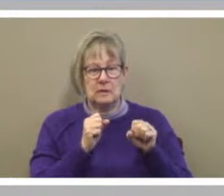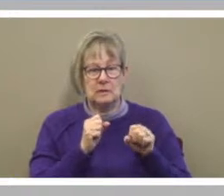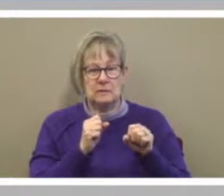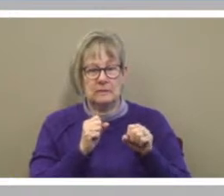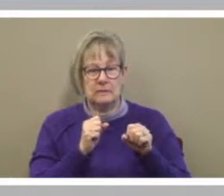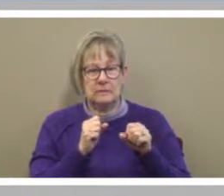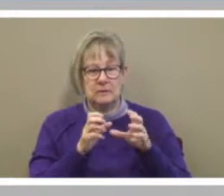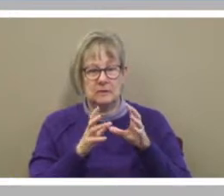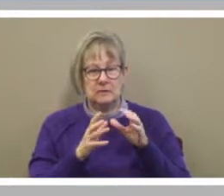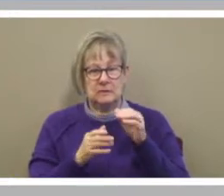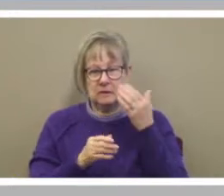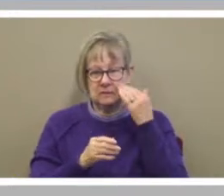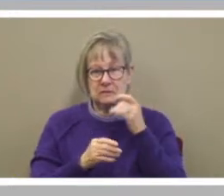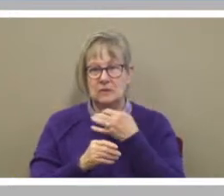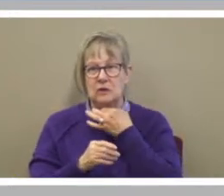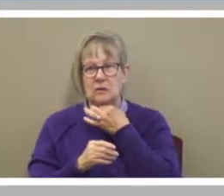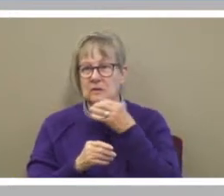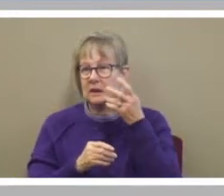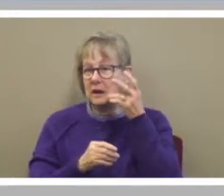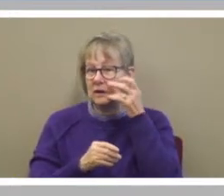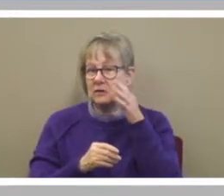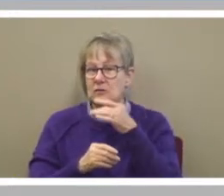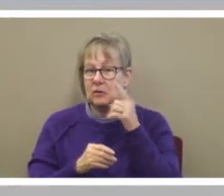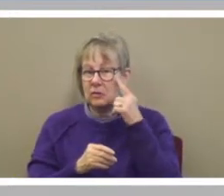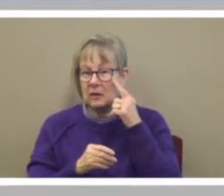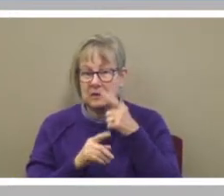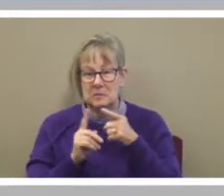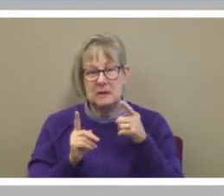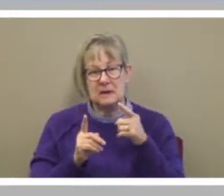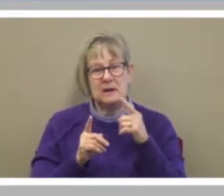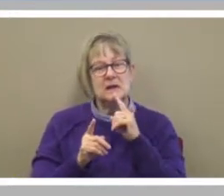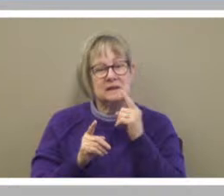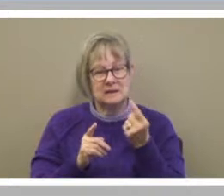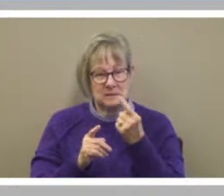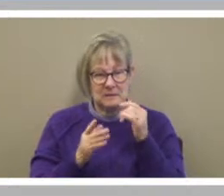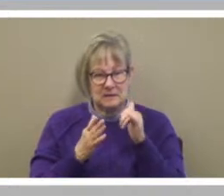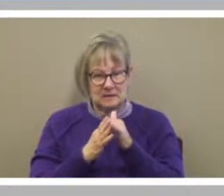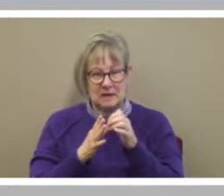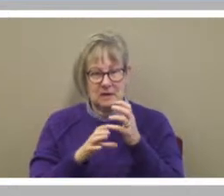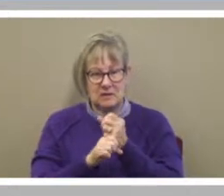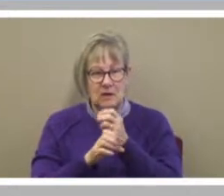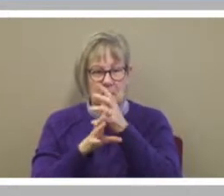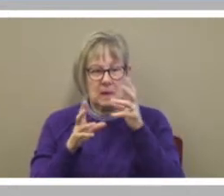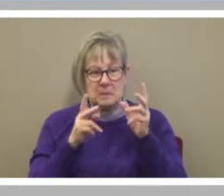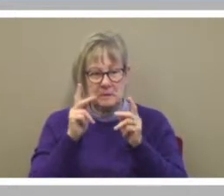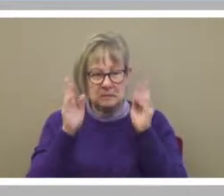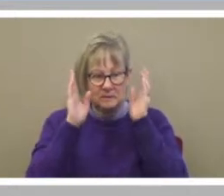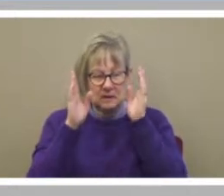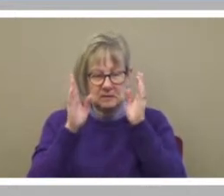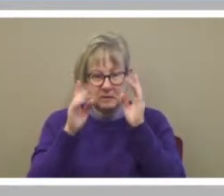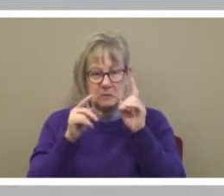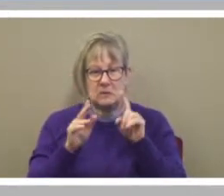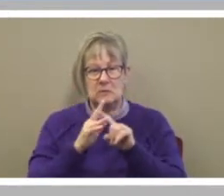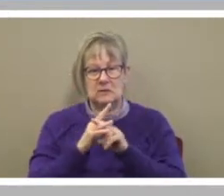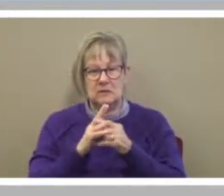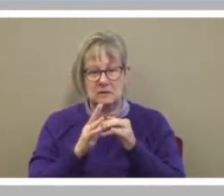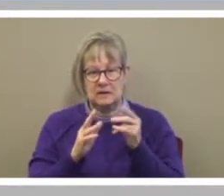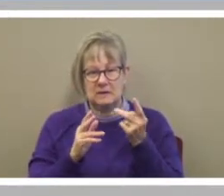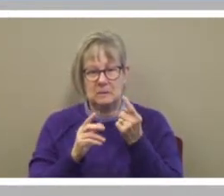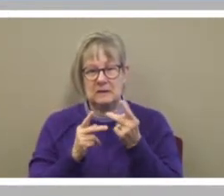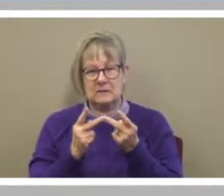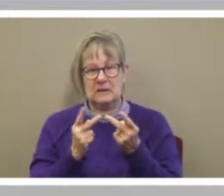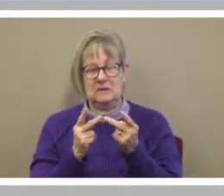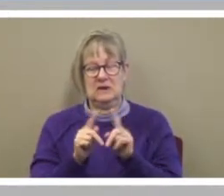don't know, I'm curious to hear your thoughts, but I mean, it is something that did get a lot of people's attention when we did it because it's something that's really, really